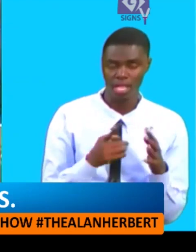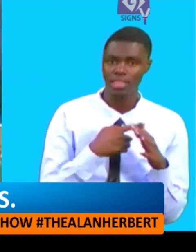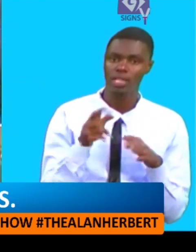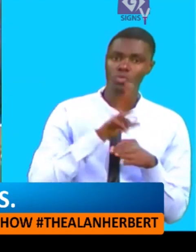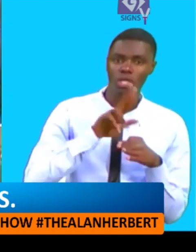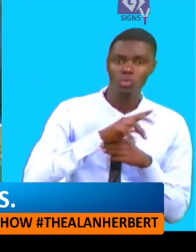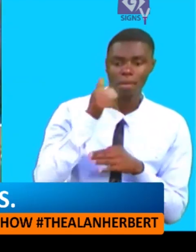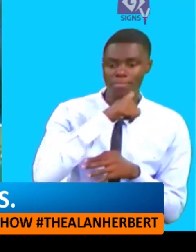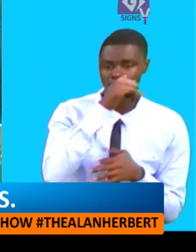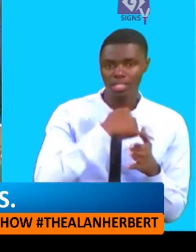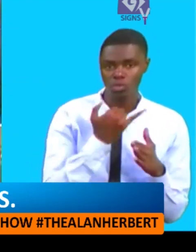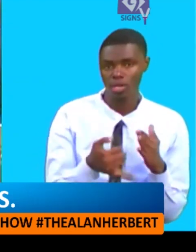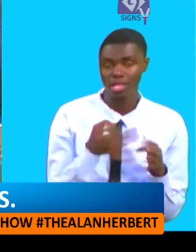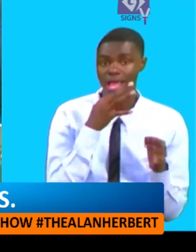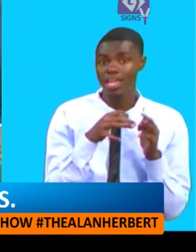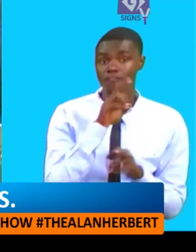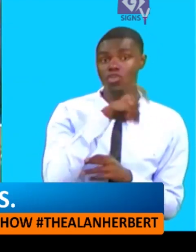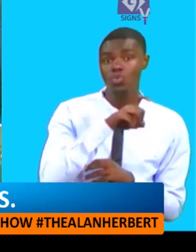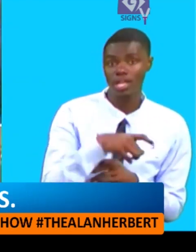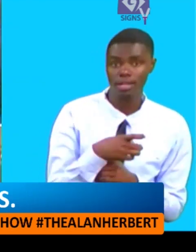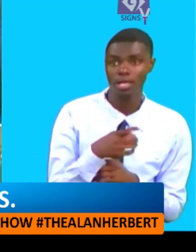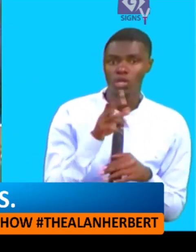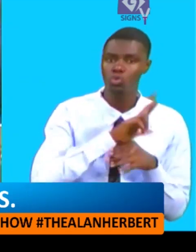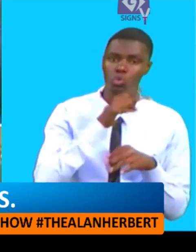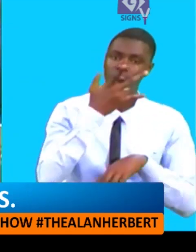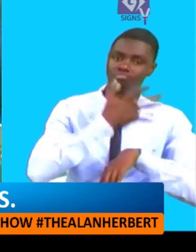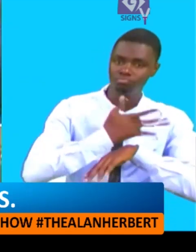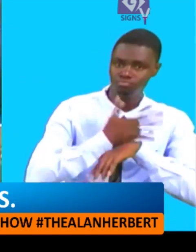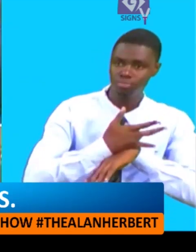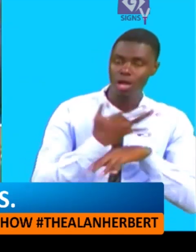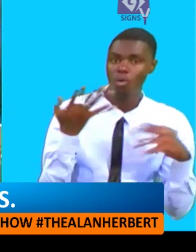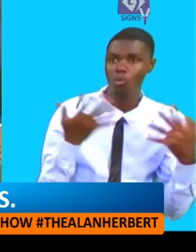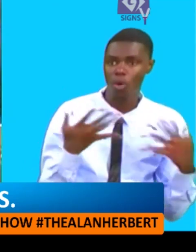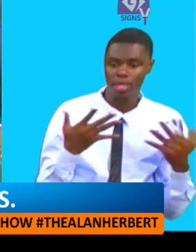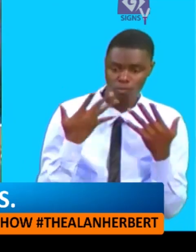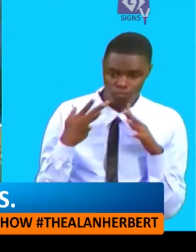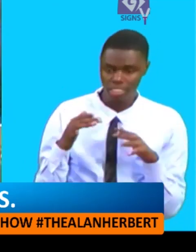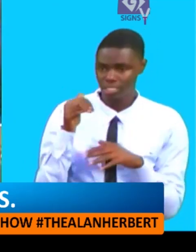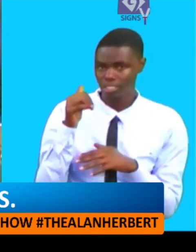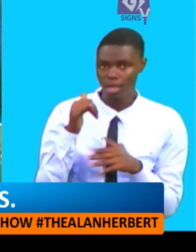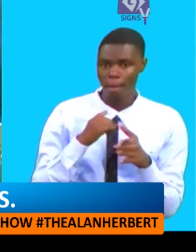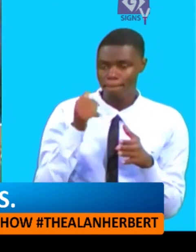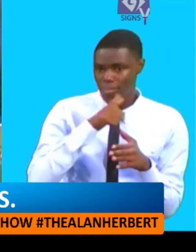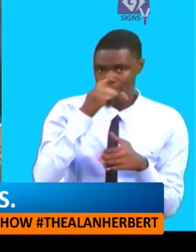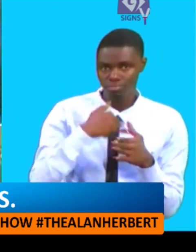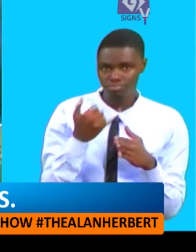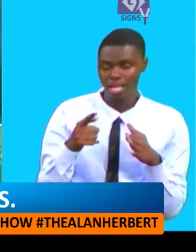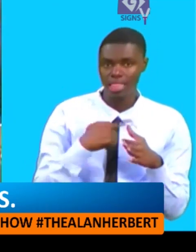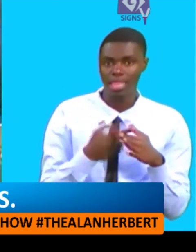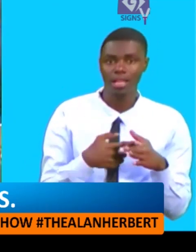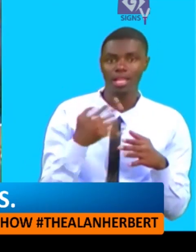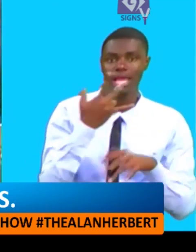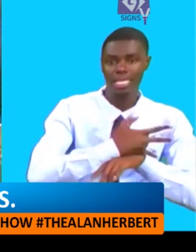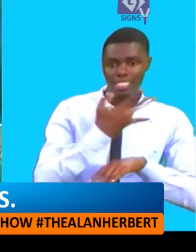private insurance. But in case you need to use NHIF, when you exhaust your private insurance, then NHIF comes in. Now will kick